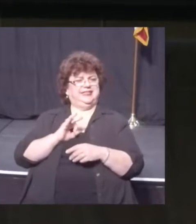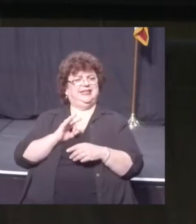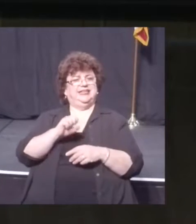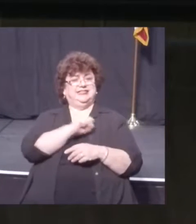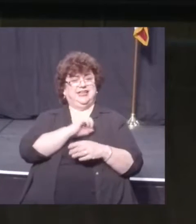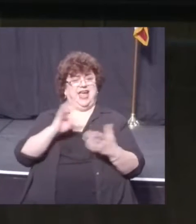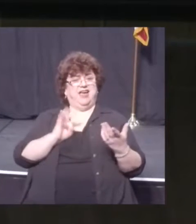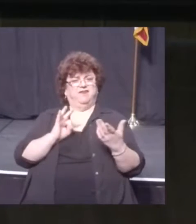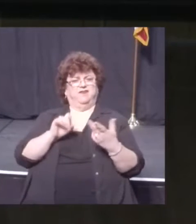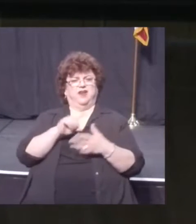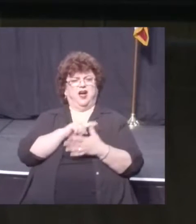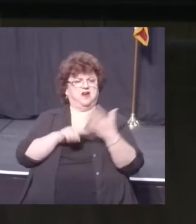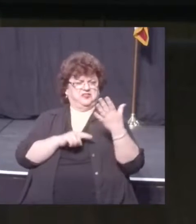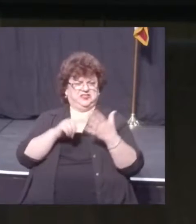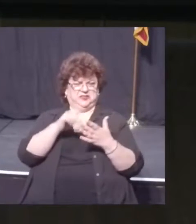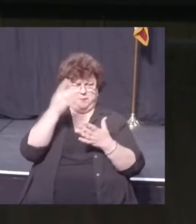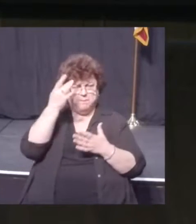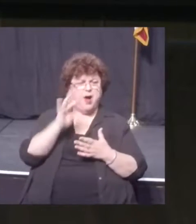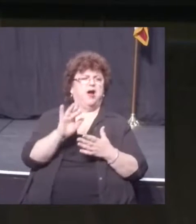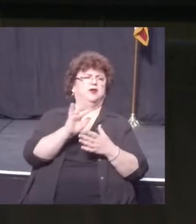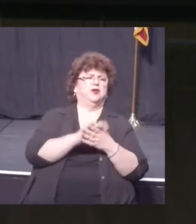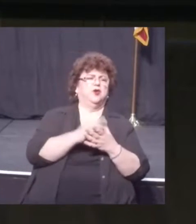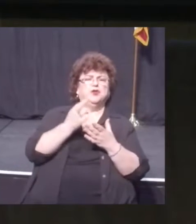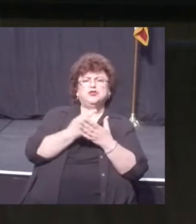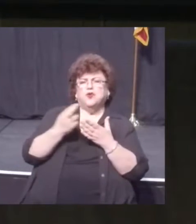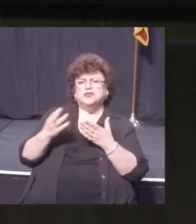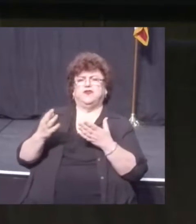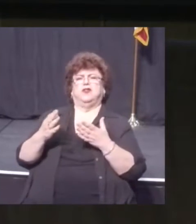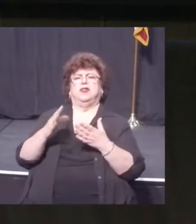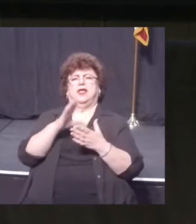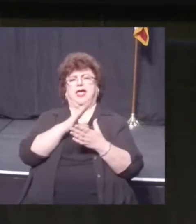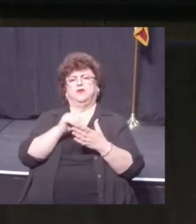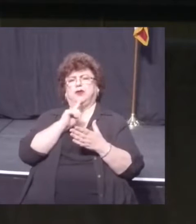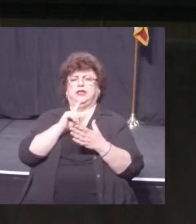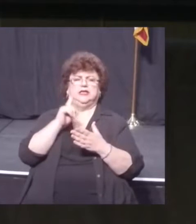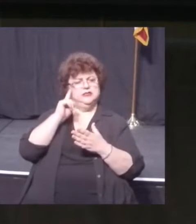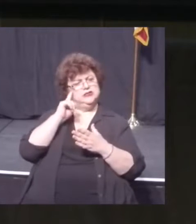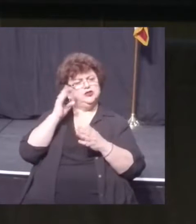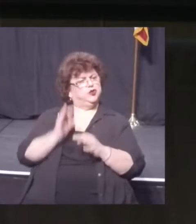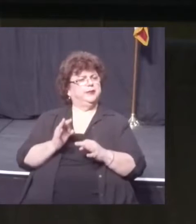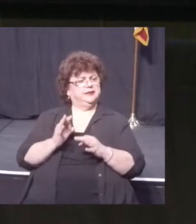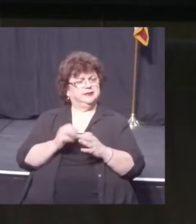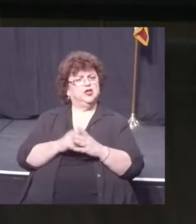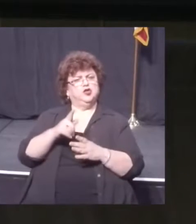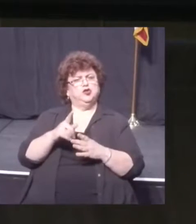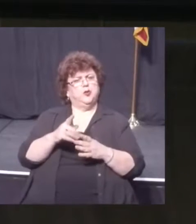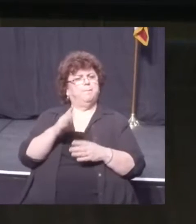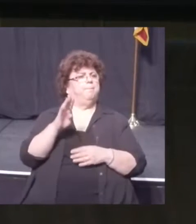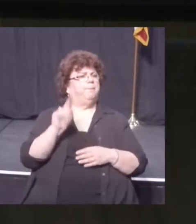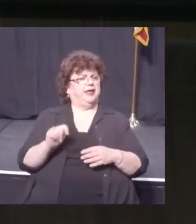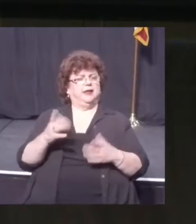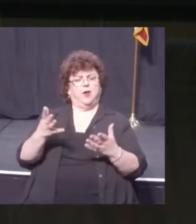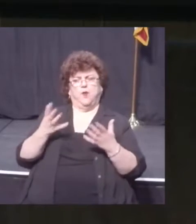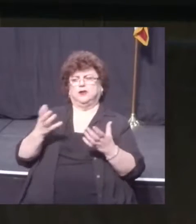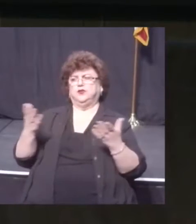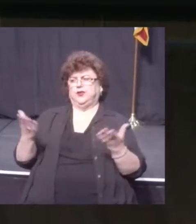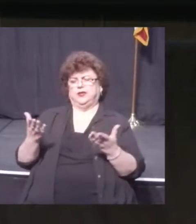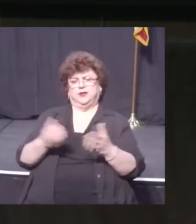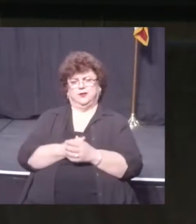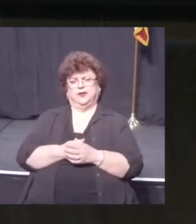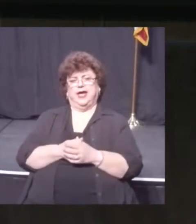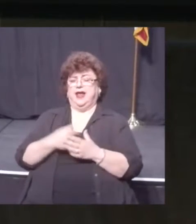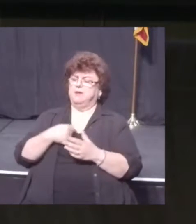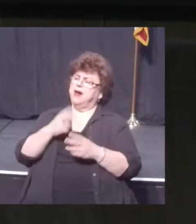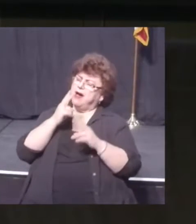smart, resourceful, and uncommonly determined. So you bet I wanted to be here, and I am